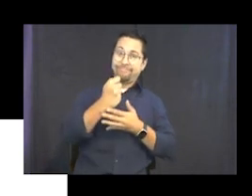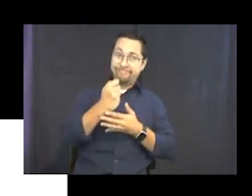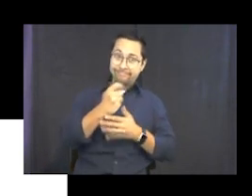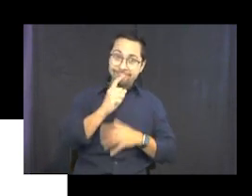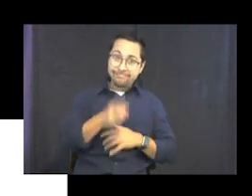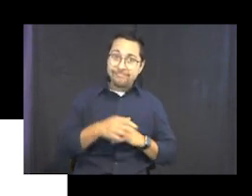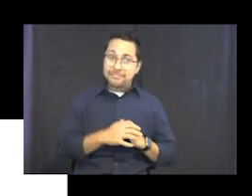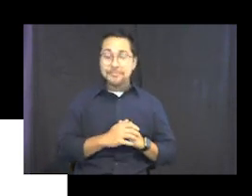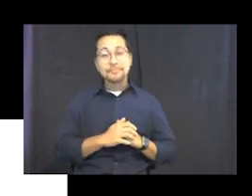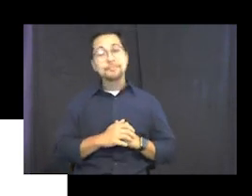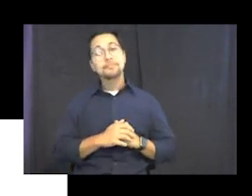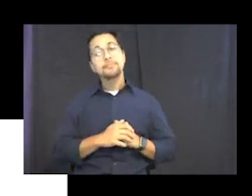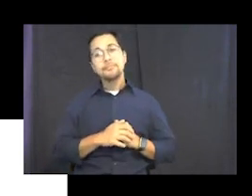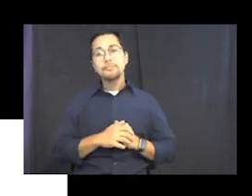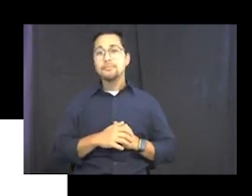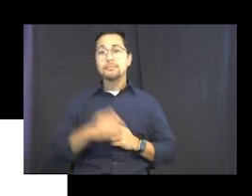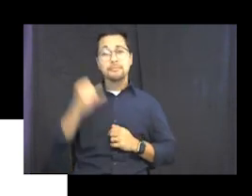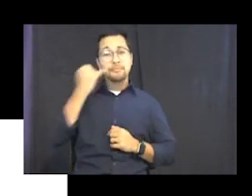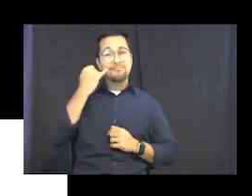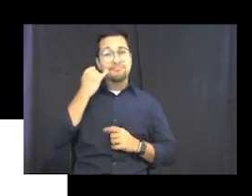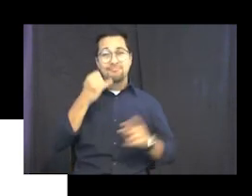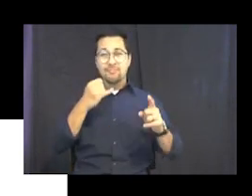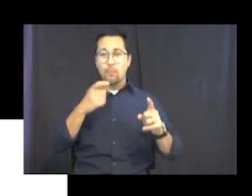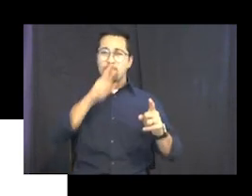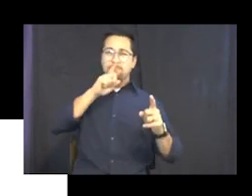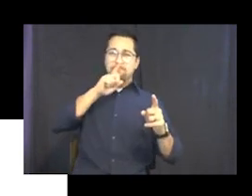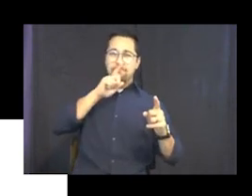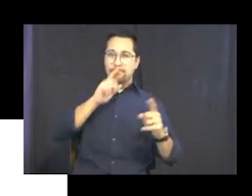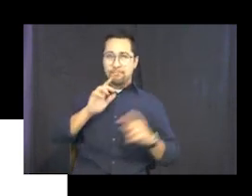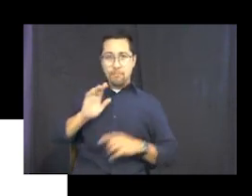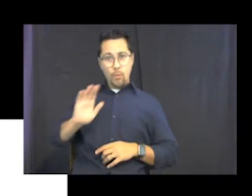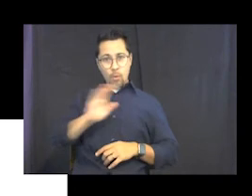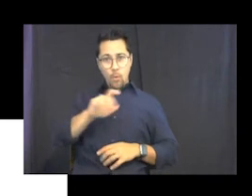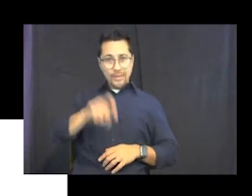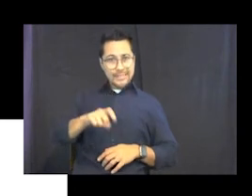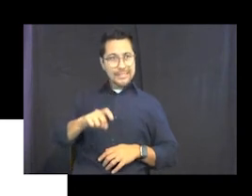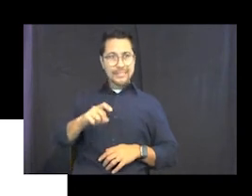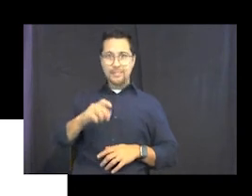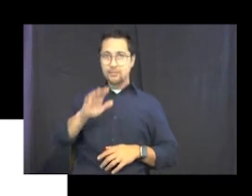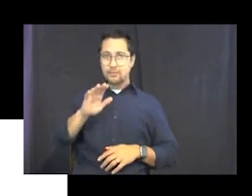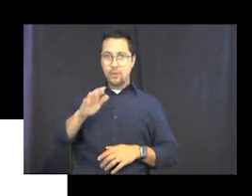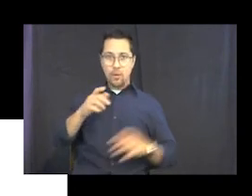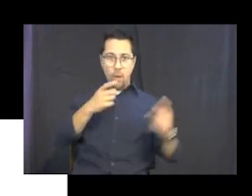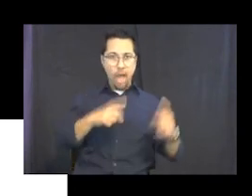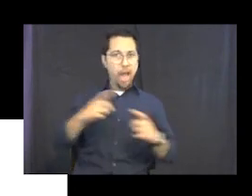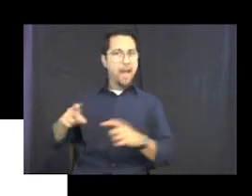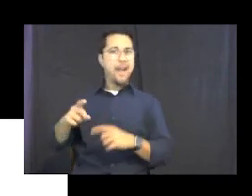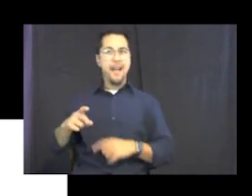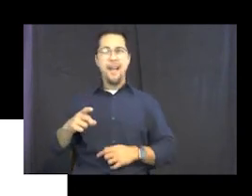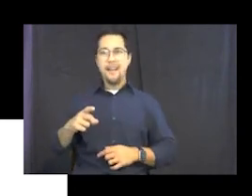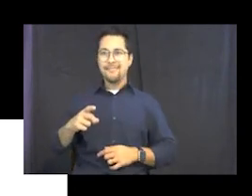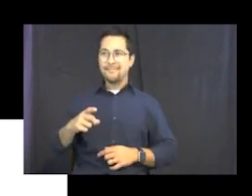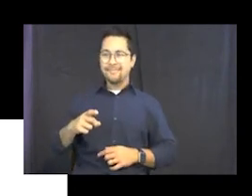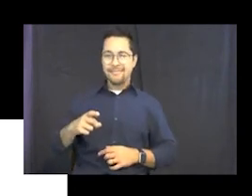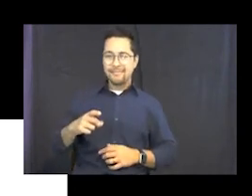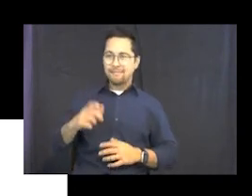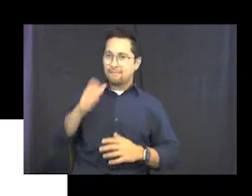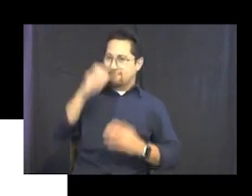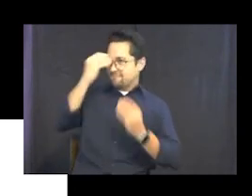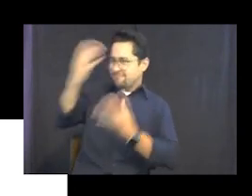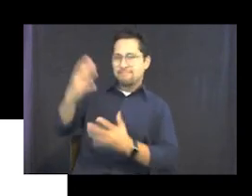because if you don't tell them what's going on, if you don't express your needs, your wants, and